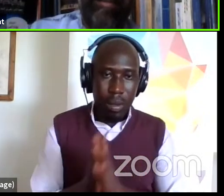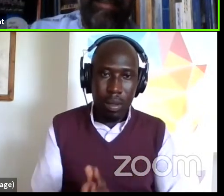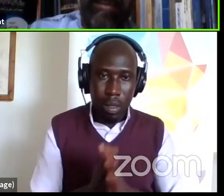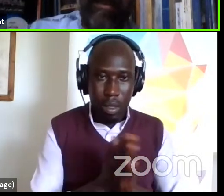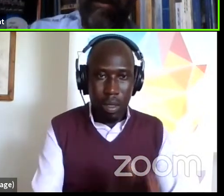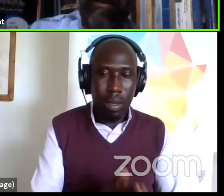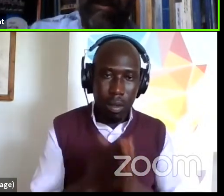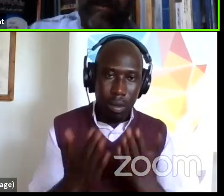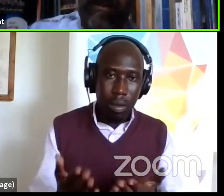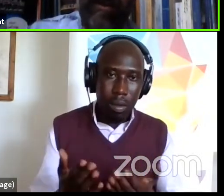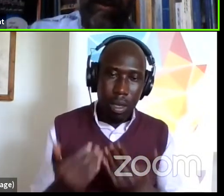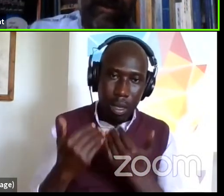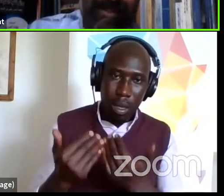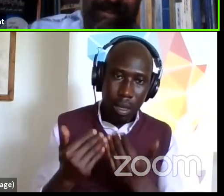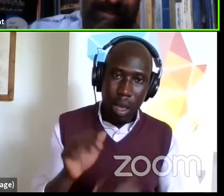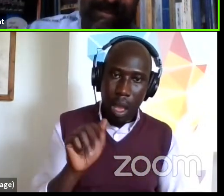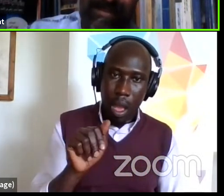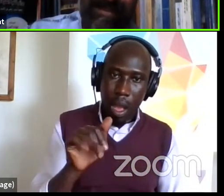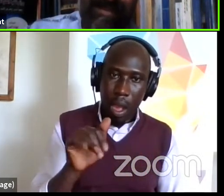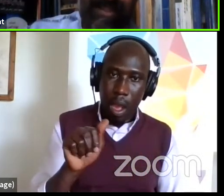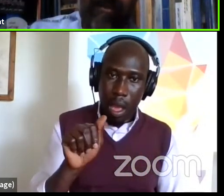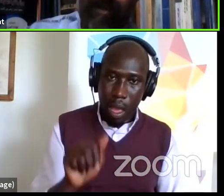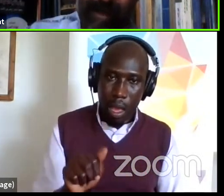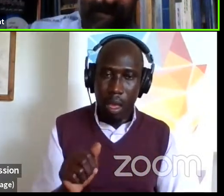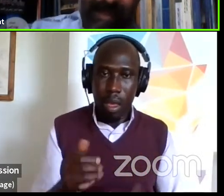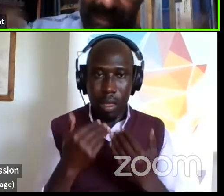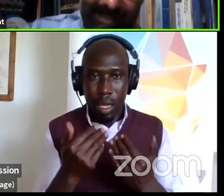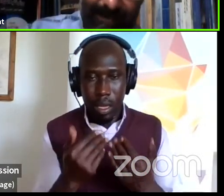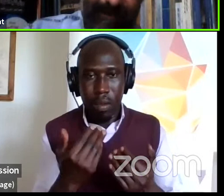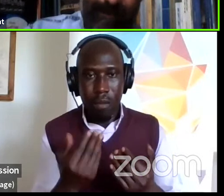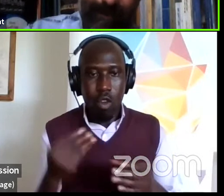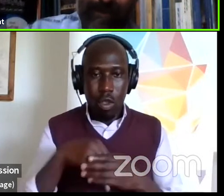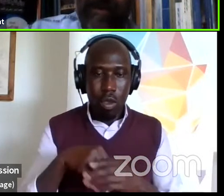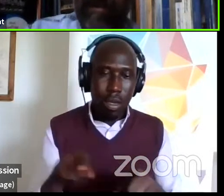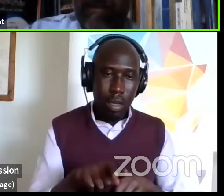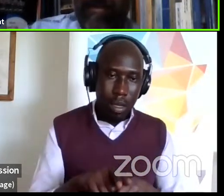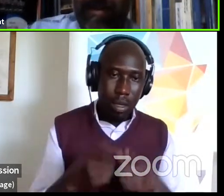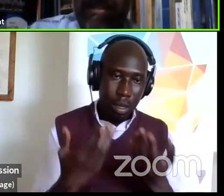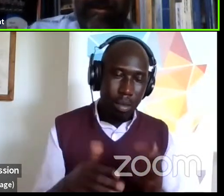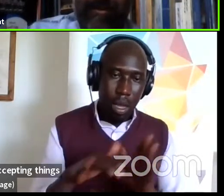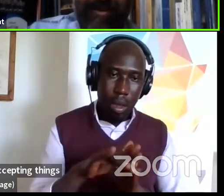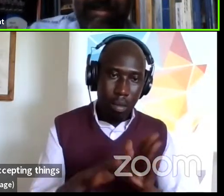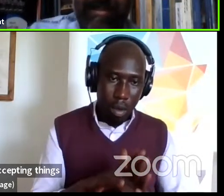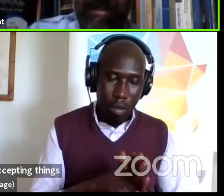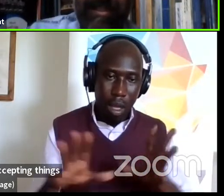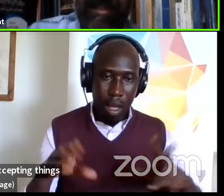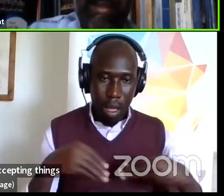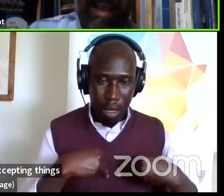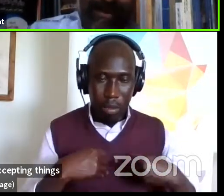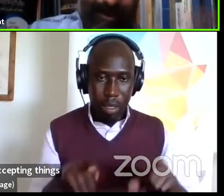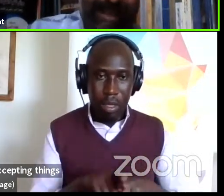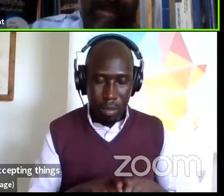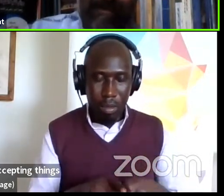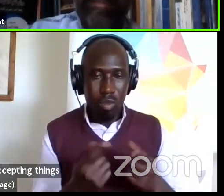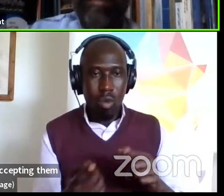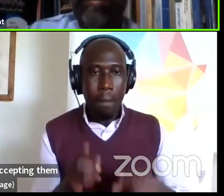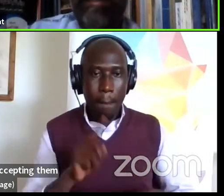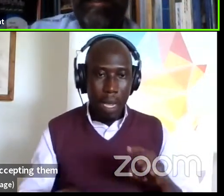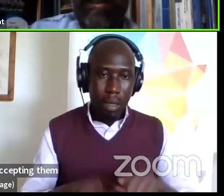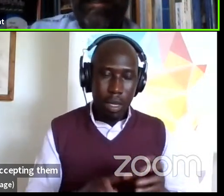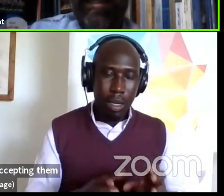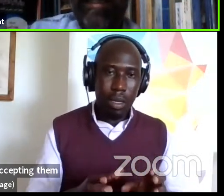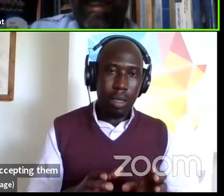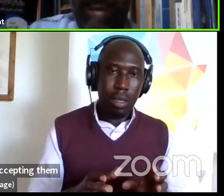Aya. Thank you for you joining this session or accepting from the beginning to join this session. And also, Aya